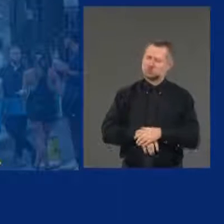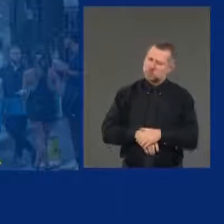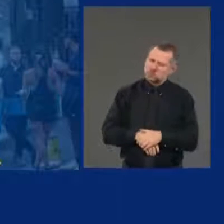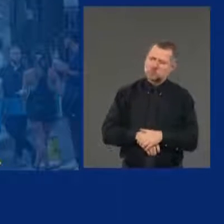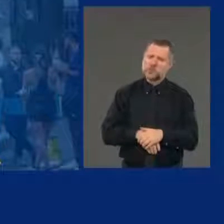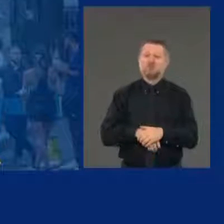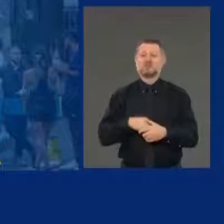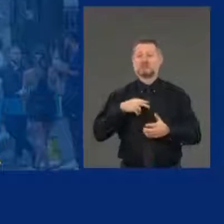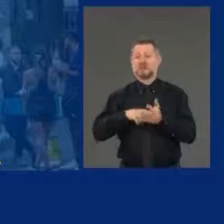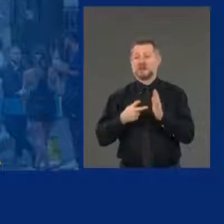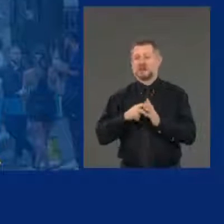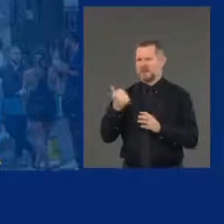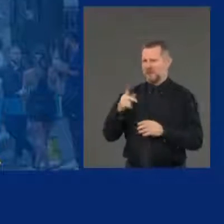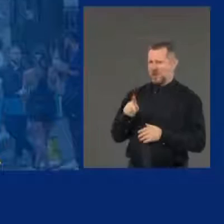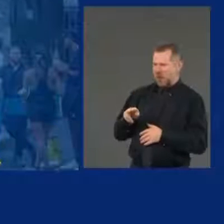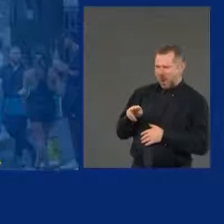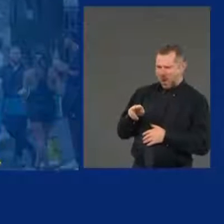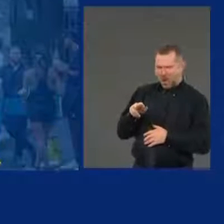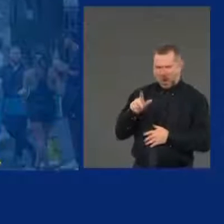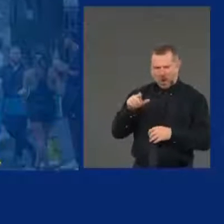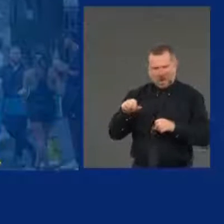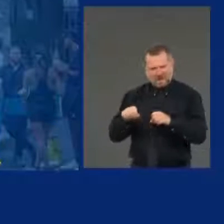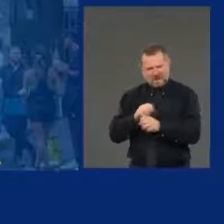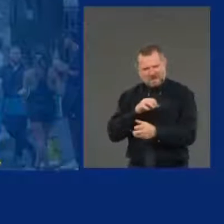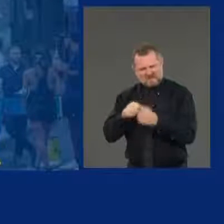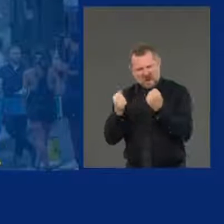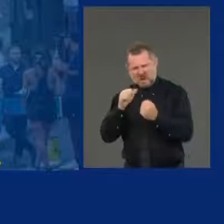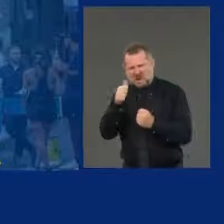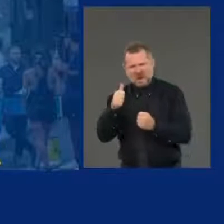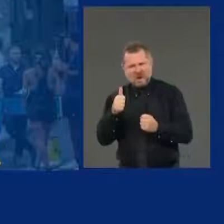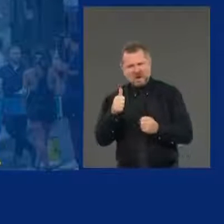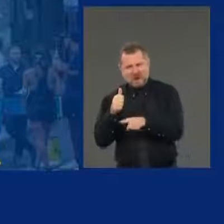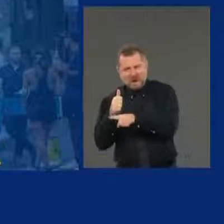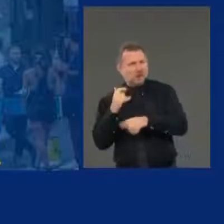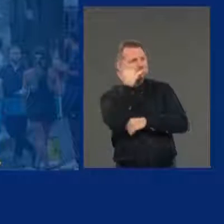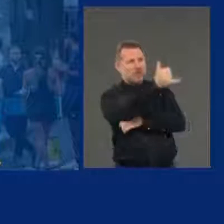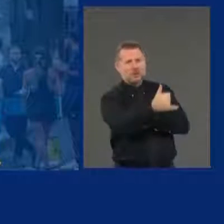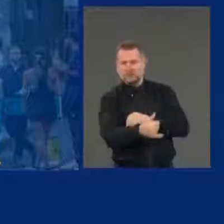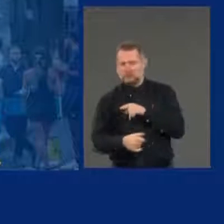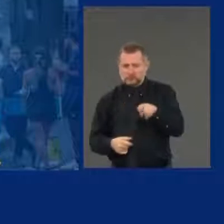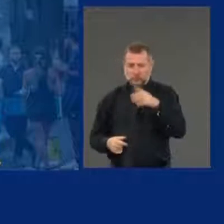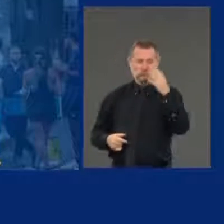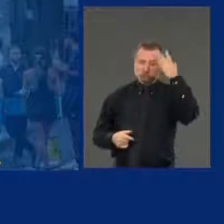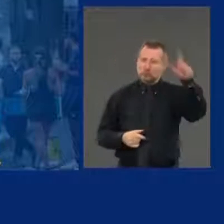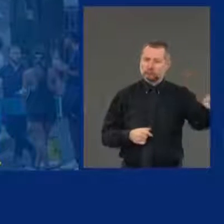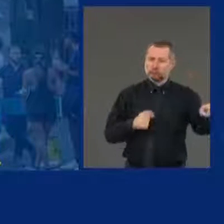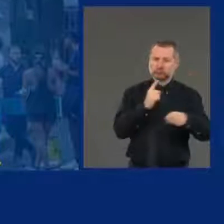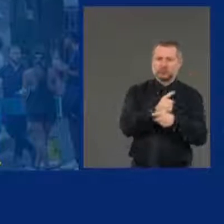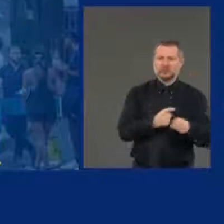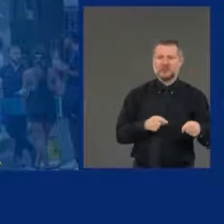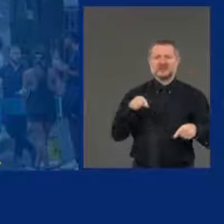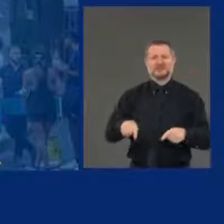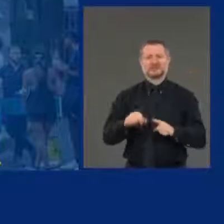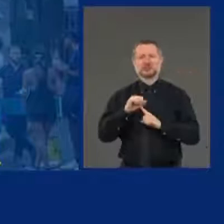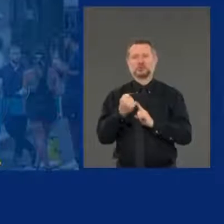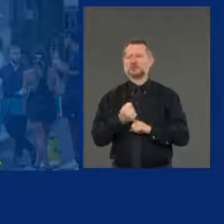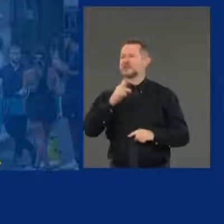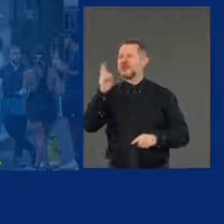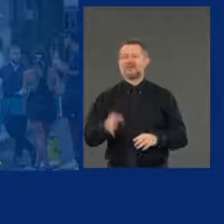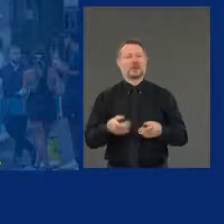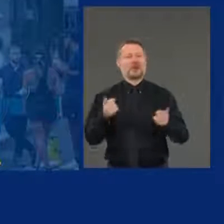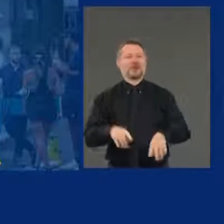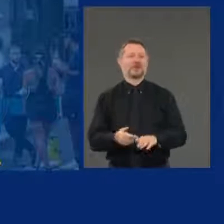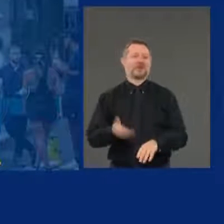and complaining. This is a time in history we've never seen before. Think about